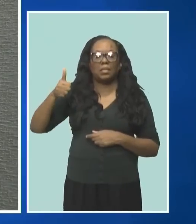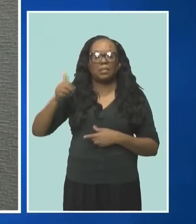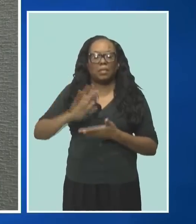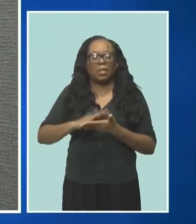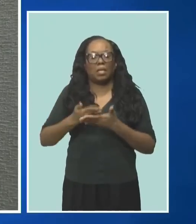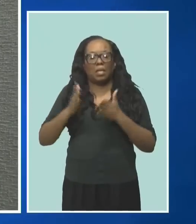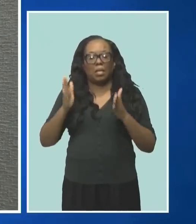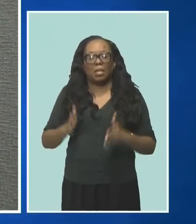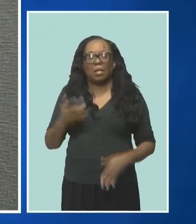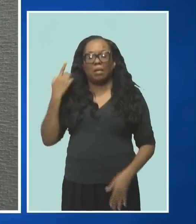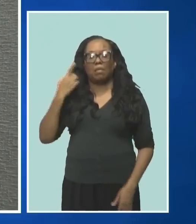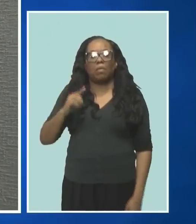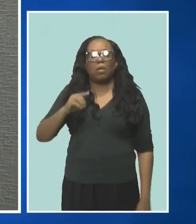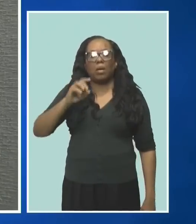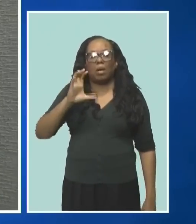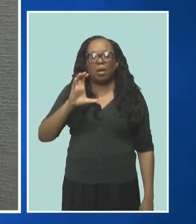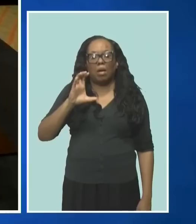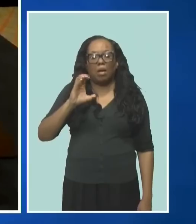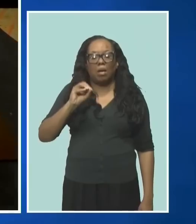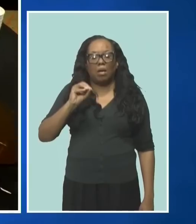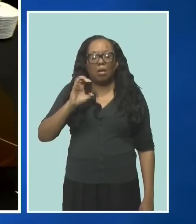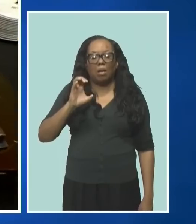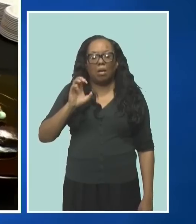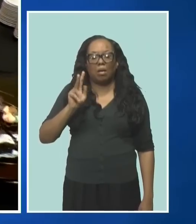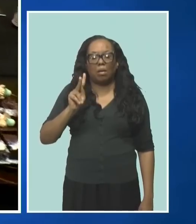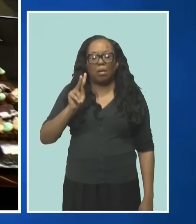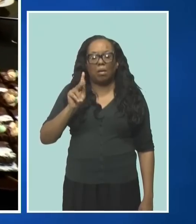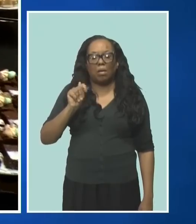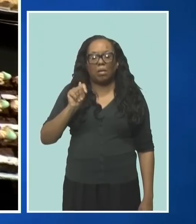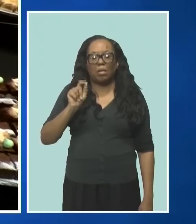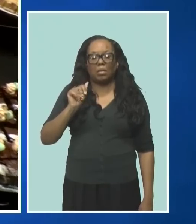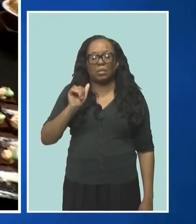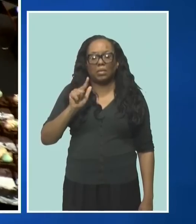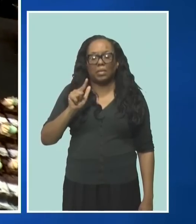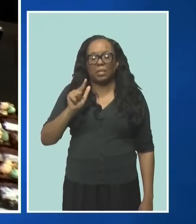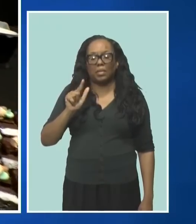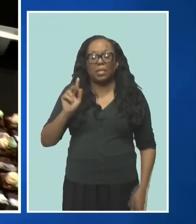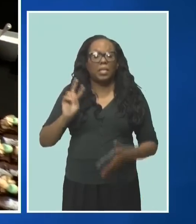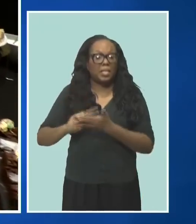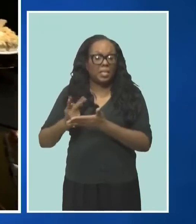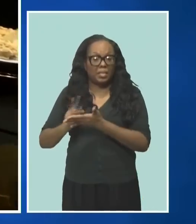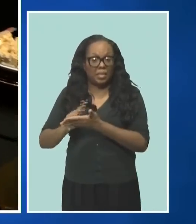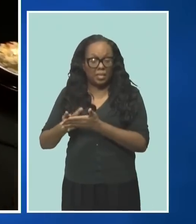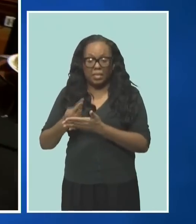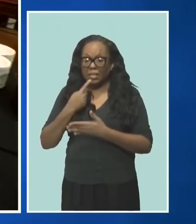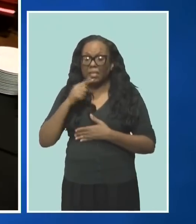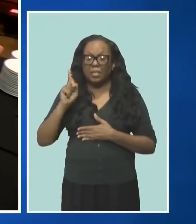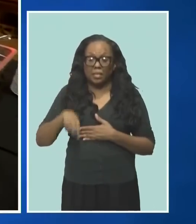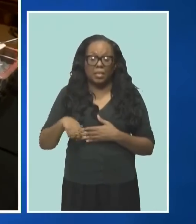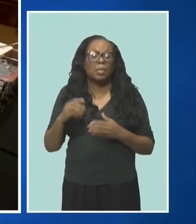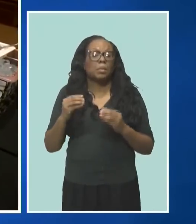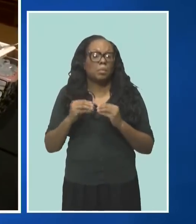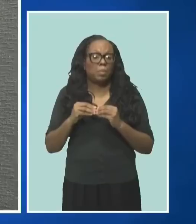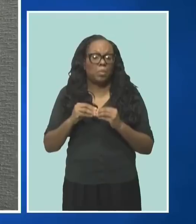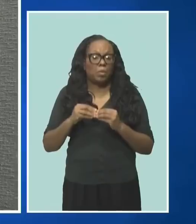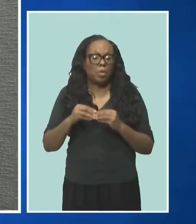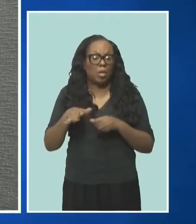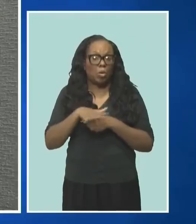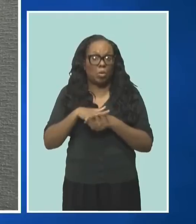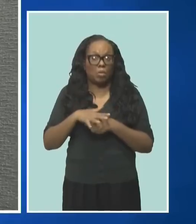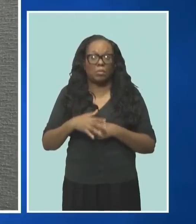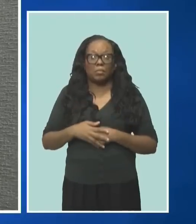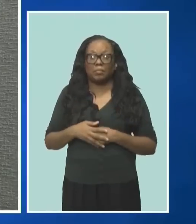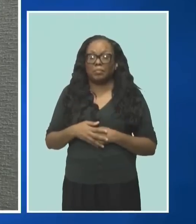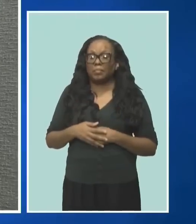Kitchen, Damien Leash, says there's always the need to include more local dishes. Most of the tourists that come to the island, they got some